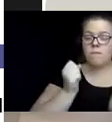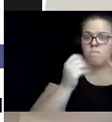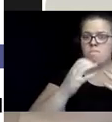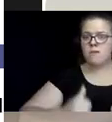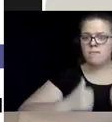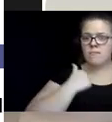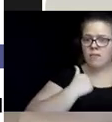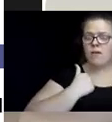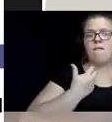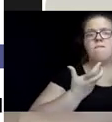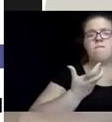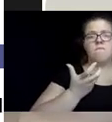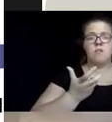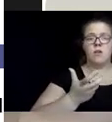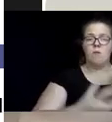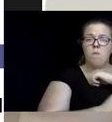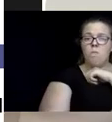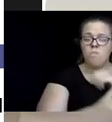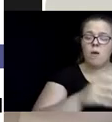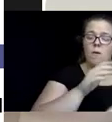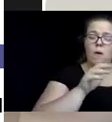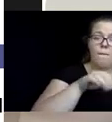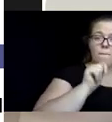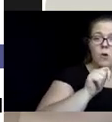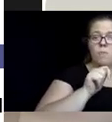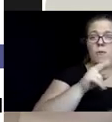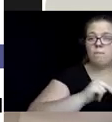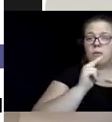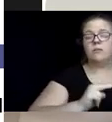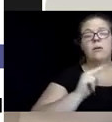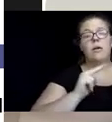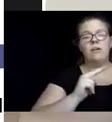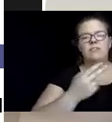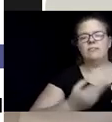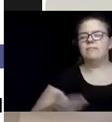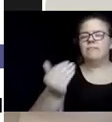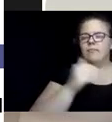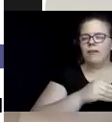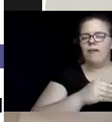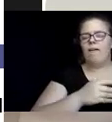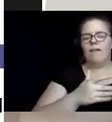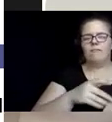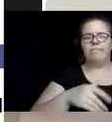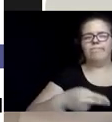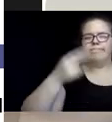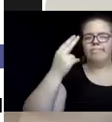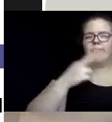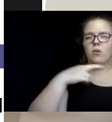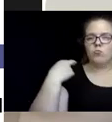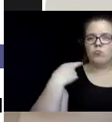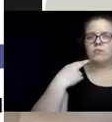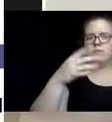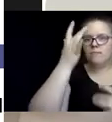densely populated homes or apartment buildings, again, increasing the risk for infection. Immigrants and refugees